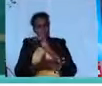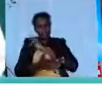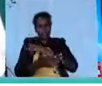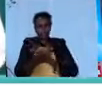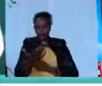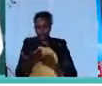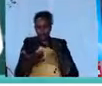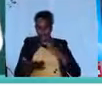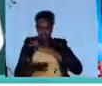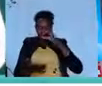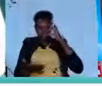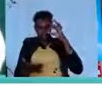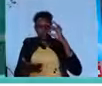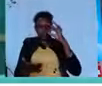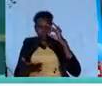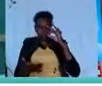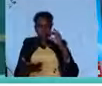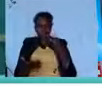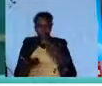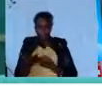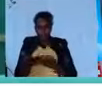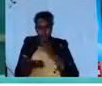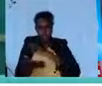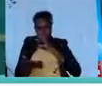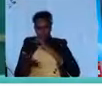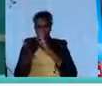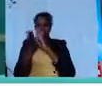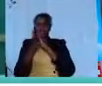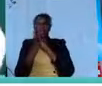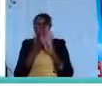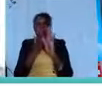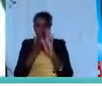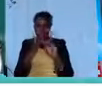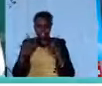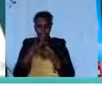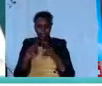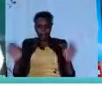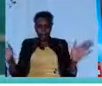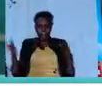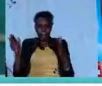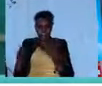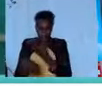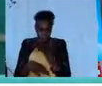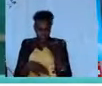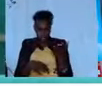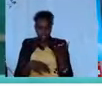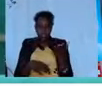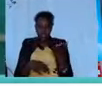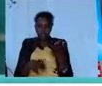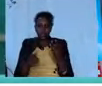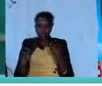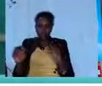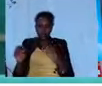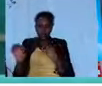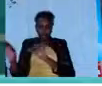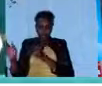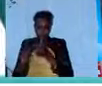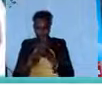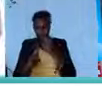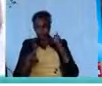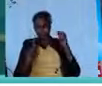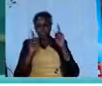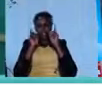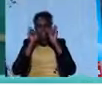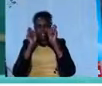the Holy Spirit, the Holy Spirit directs and empowers you to avoid sin or